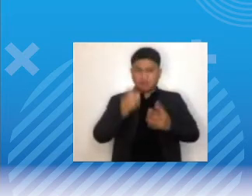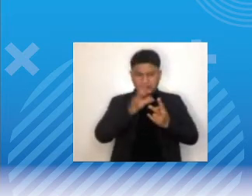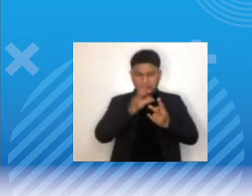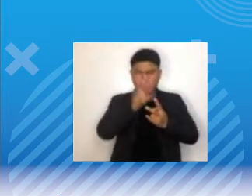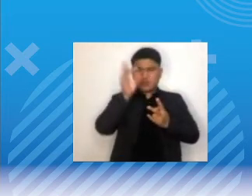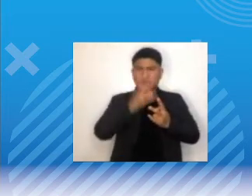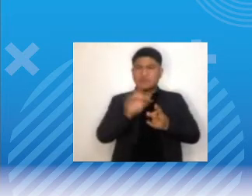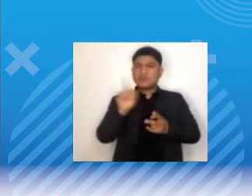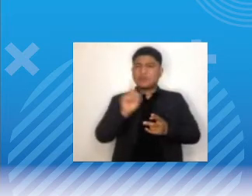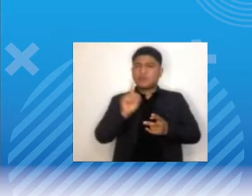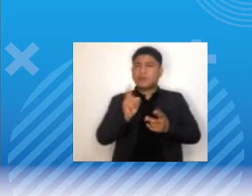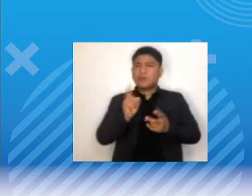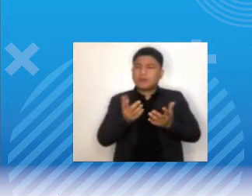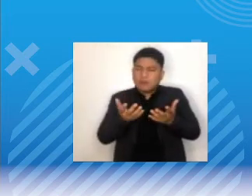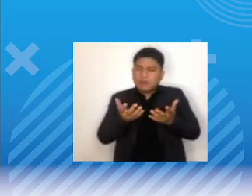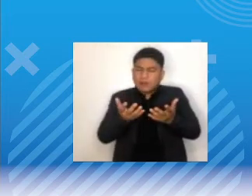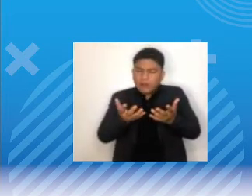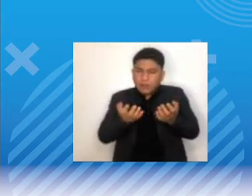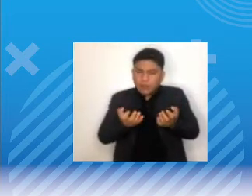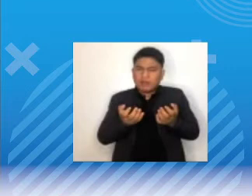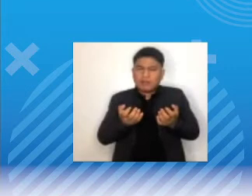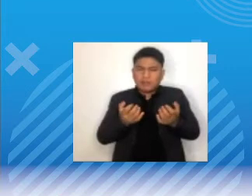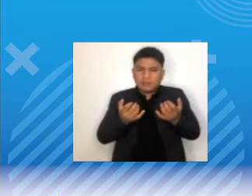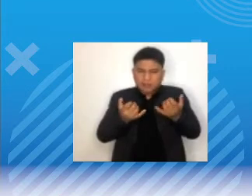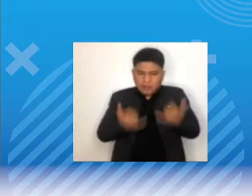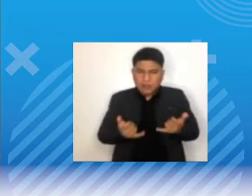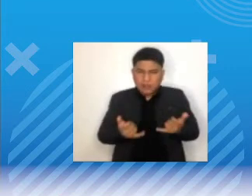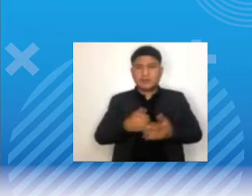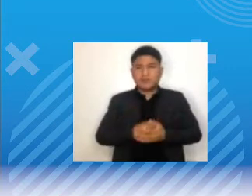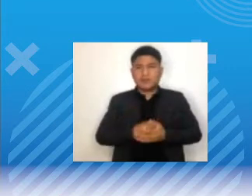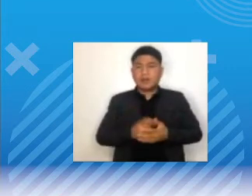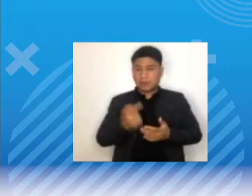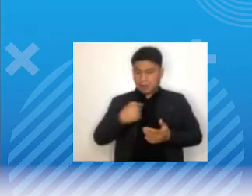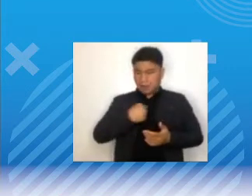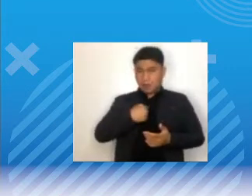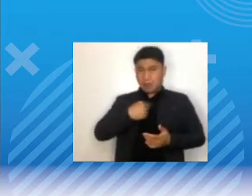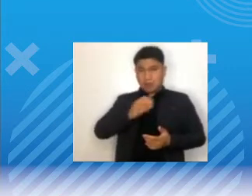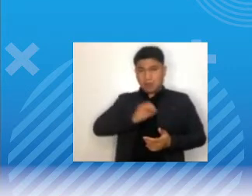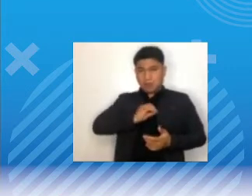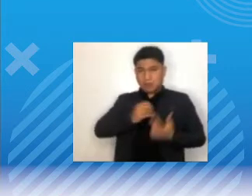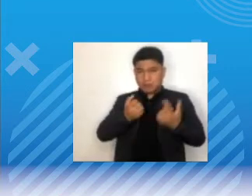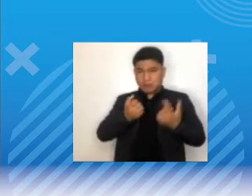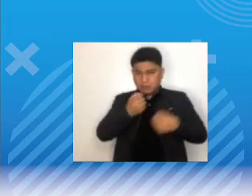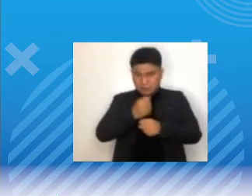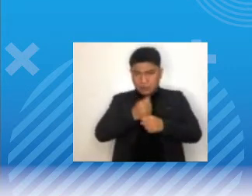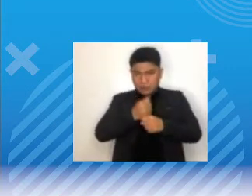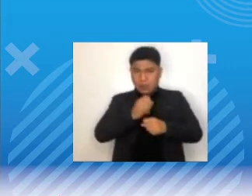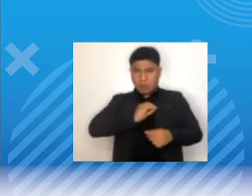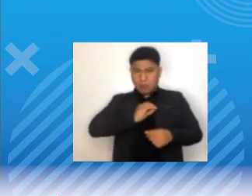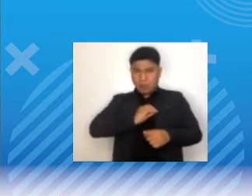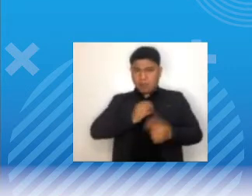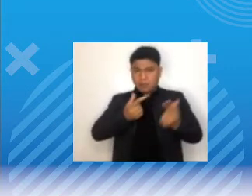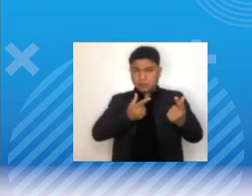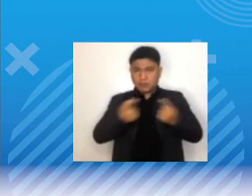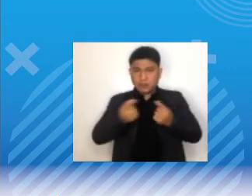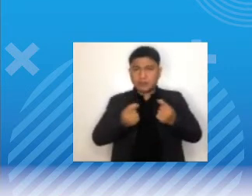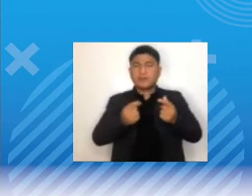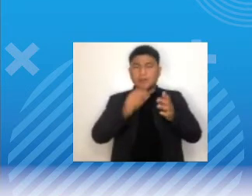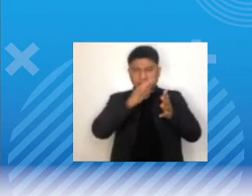gusto kong mangyari para sa akin. Ako ang gagawa ng schedule ko. This is how we assert